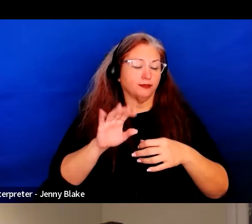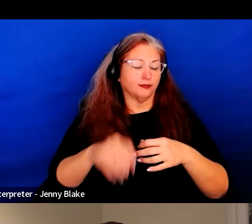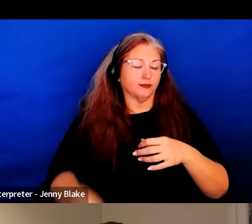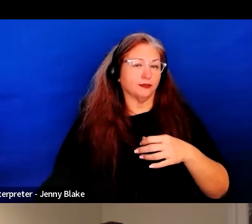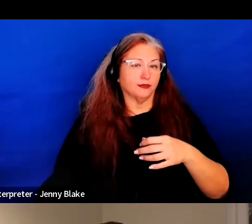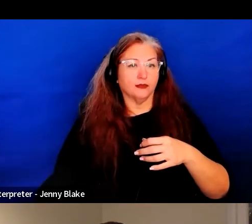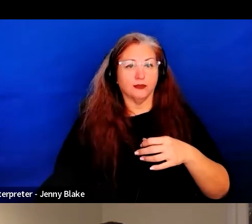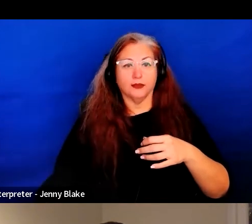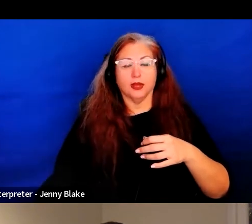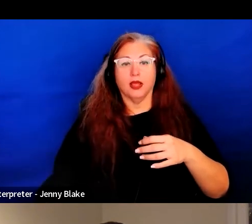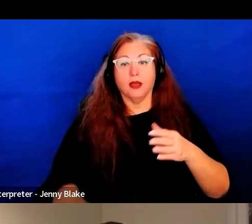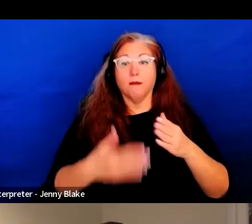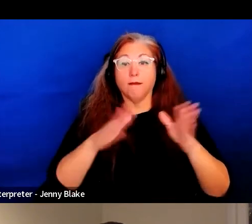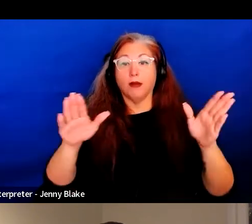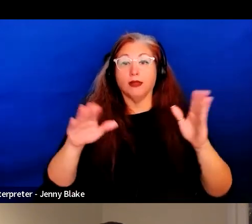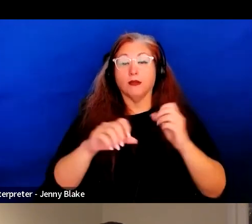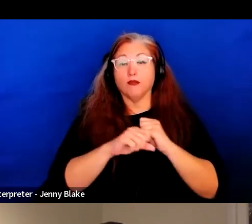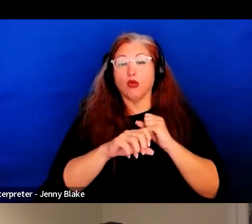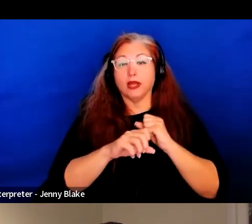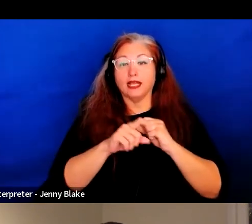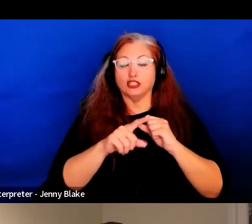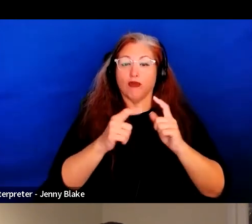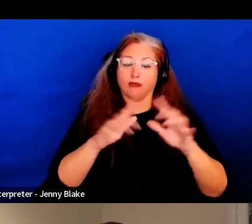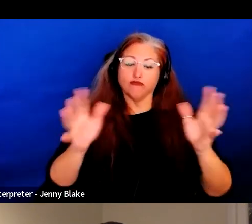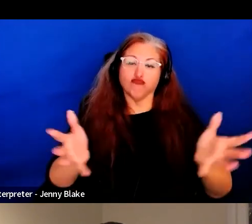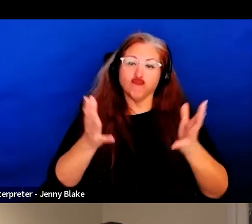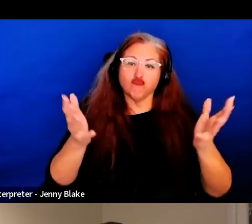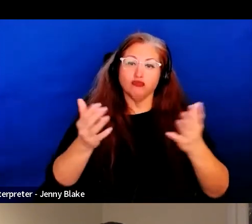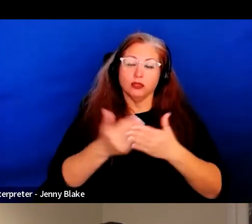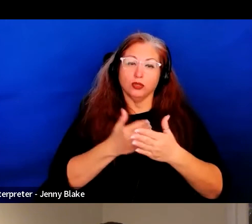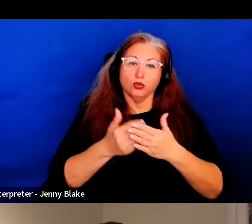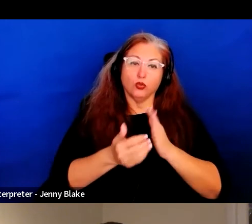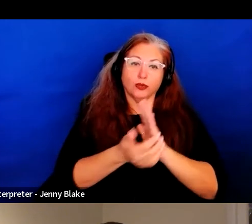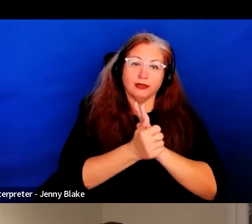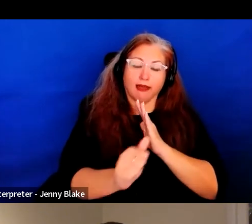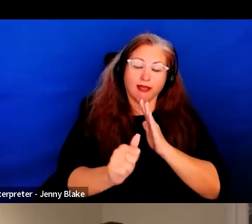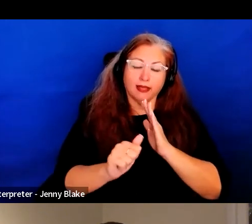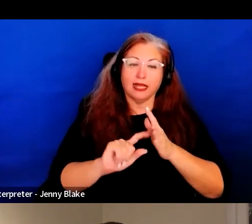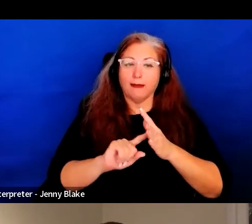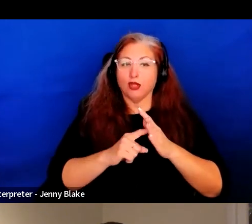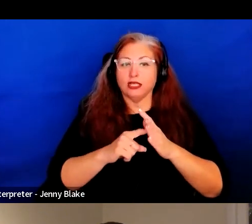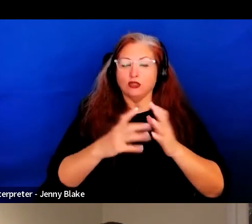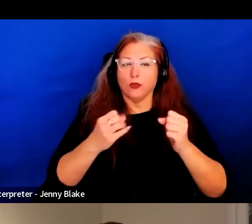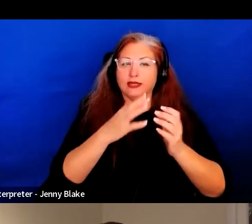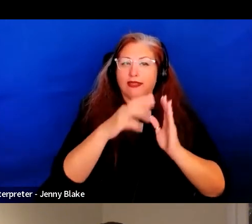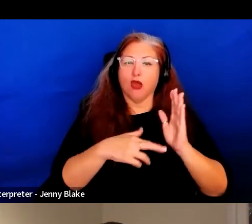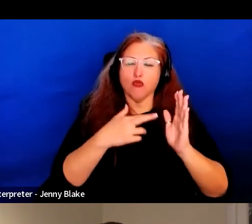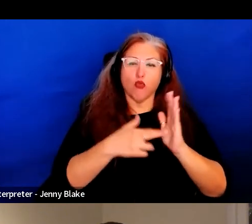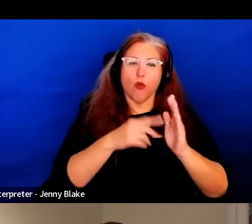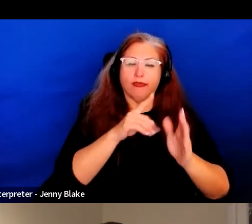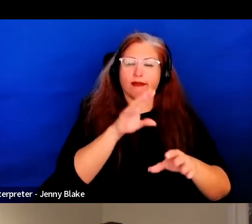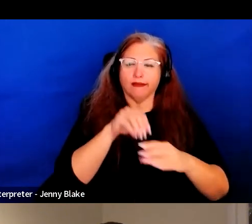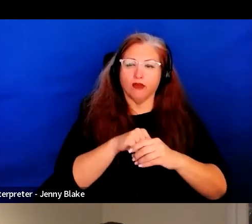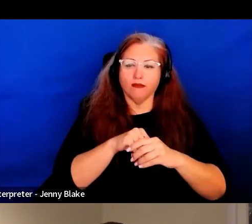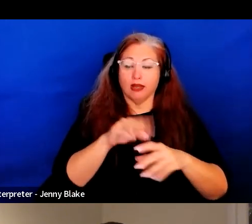public broadcasters nurturing new talent, being incubators of emerging talent, and what is that role that they play there?